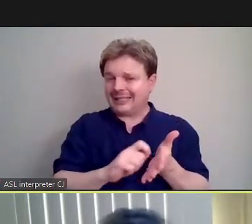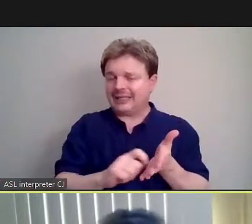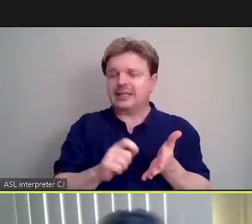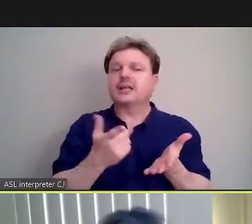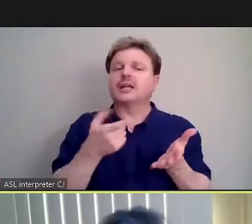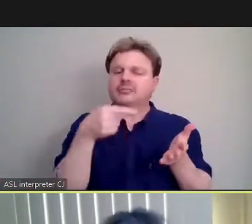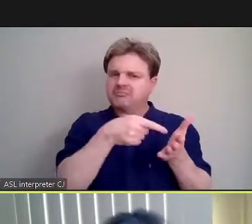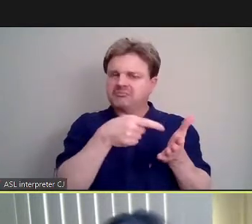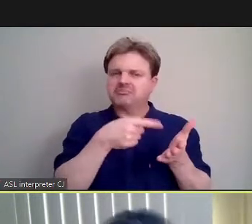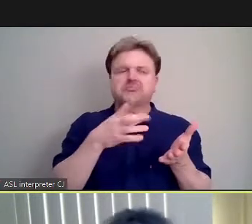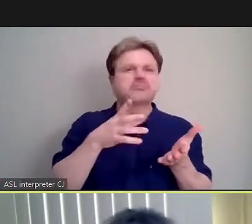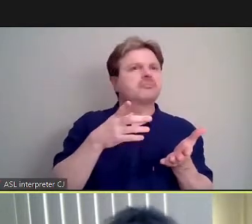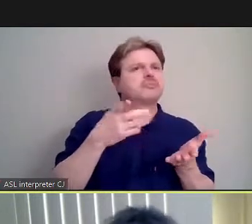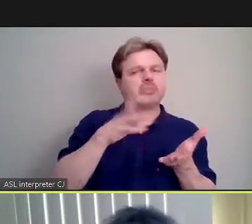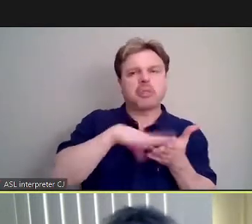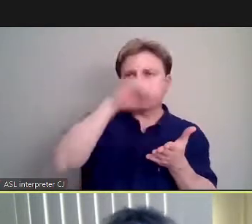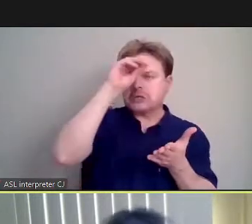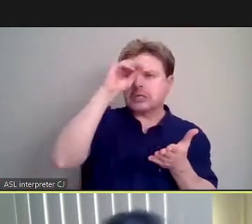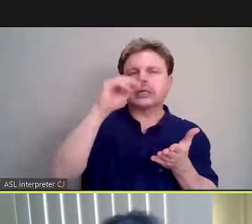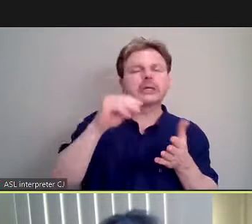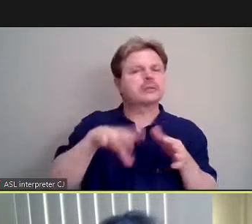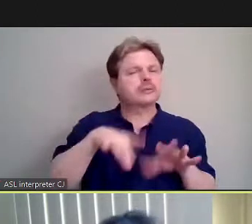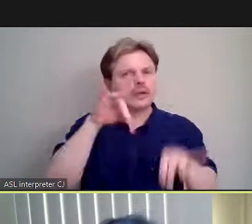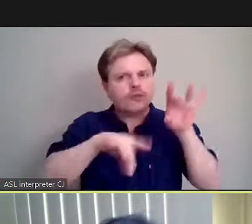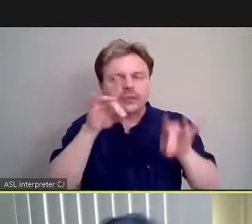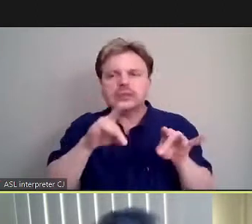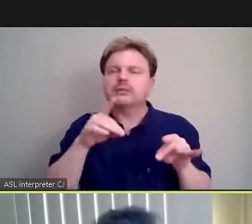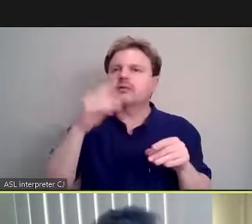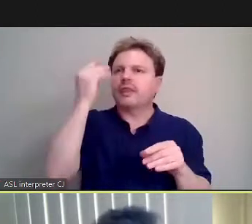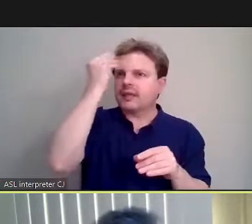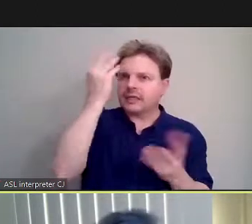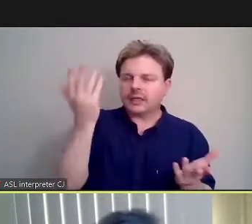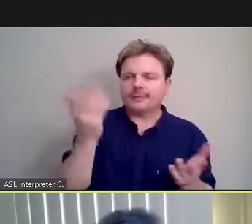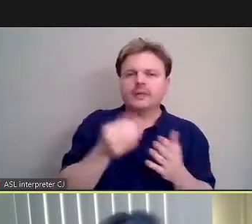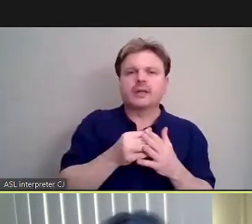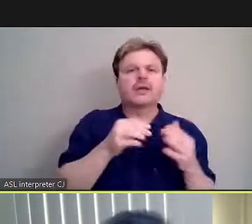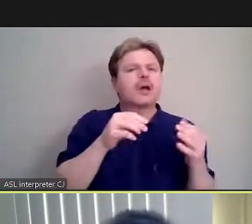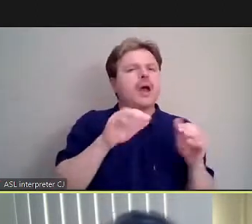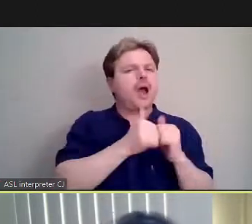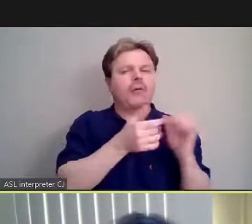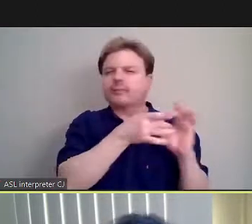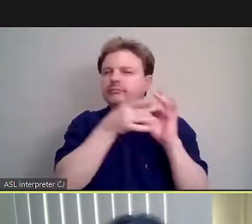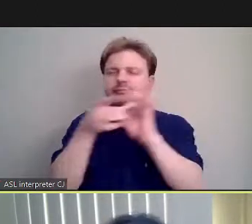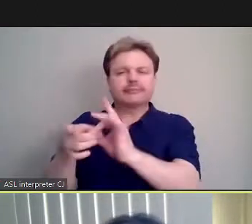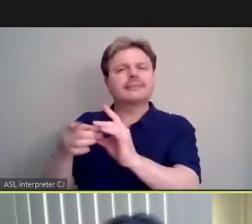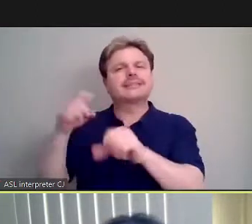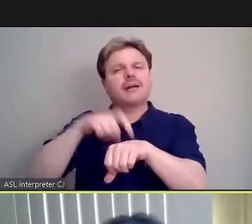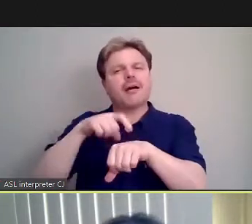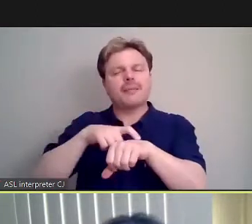discovering, learning, and thinking, and then what that has to do with time and temporalities.